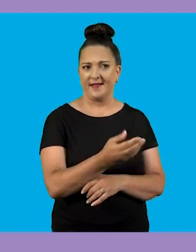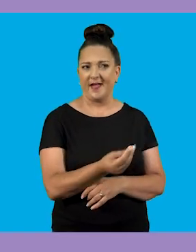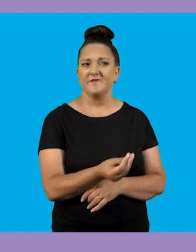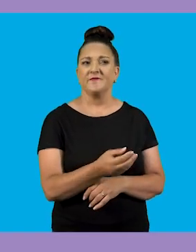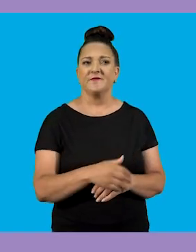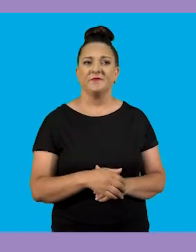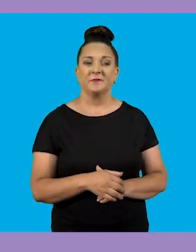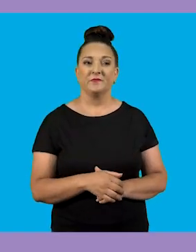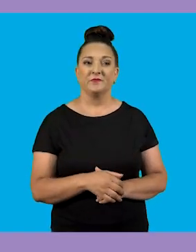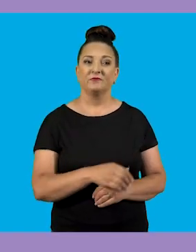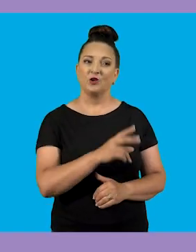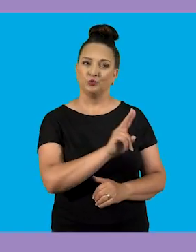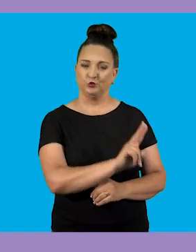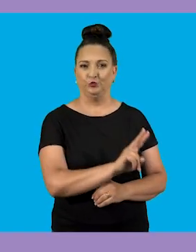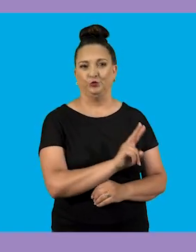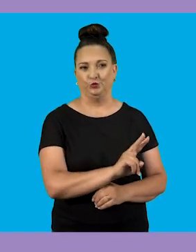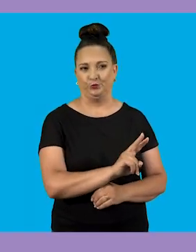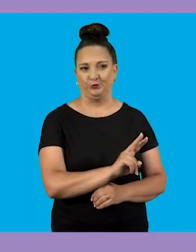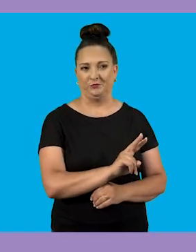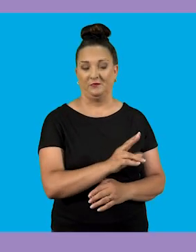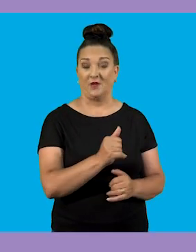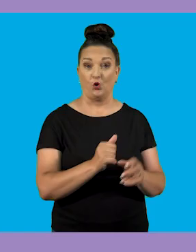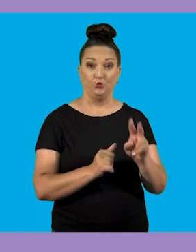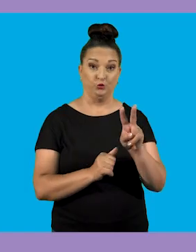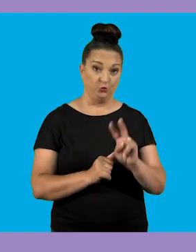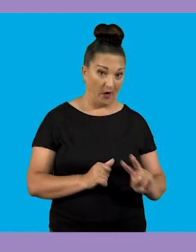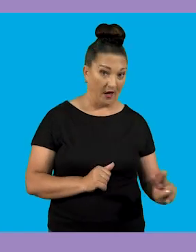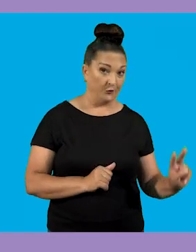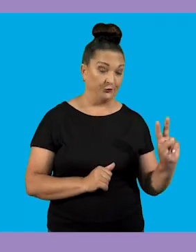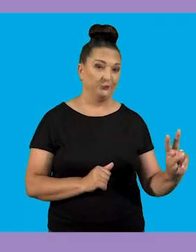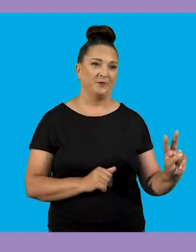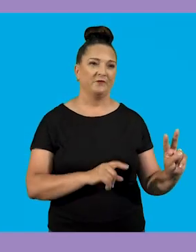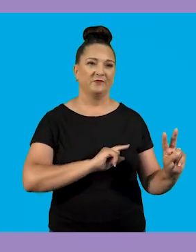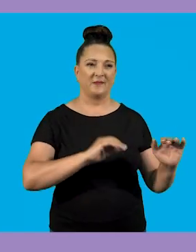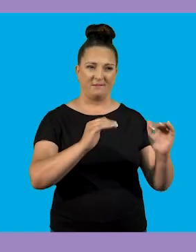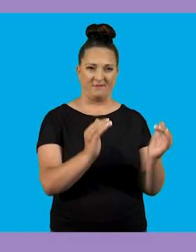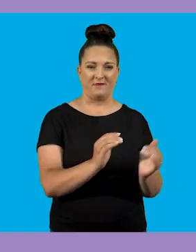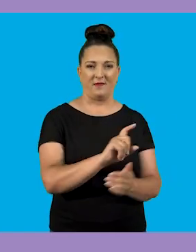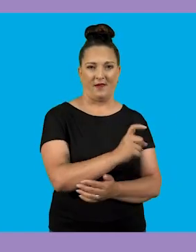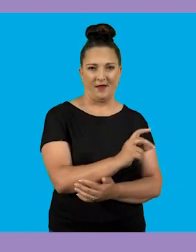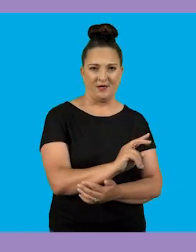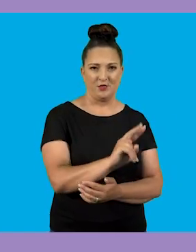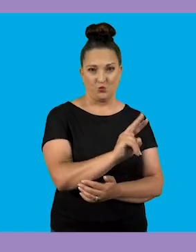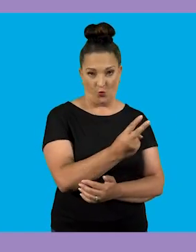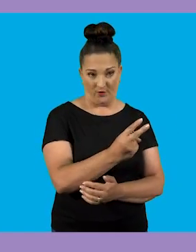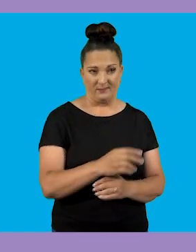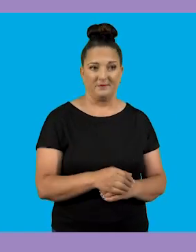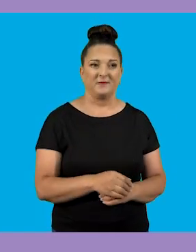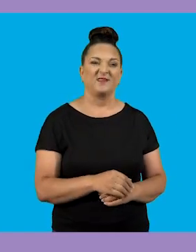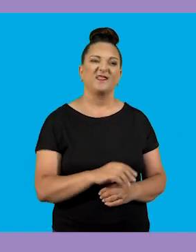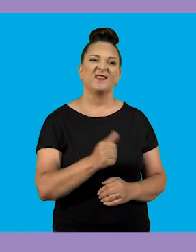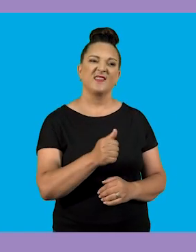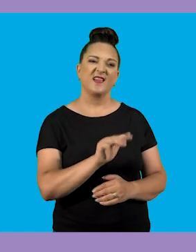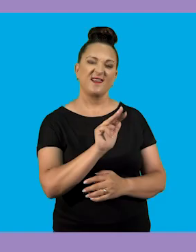value of a. That is a common factor of 2. So when we take out a common factor of 2, we are left with x squared